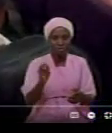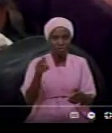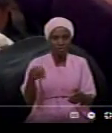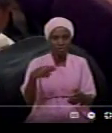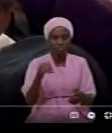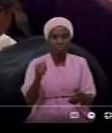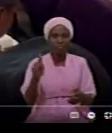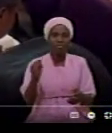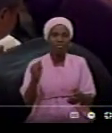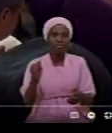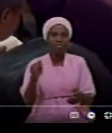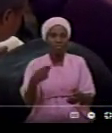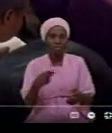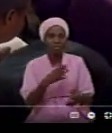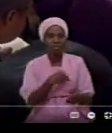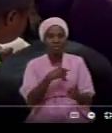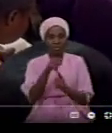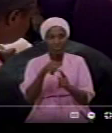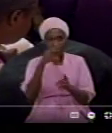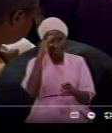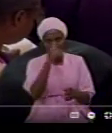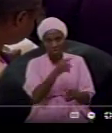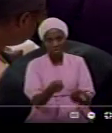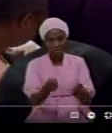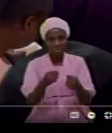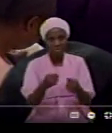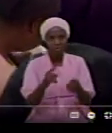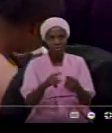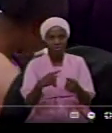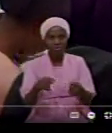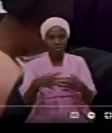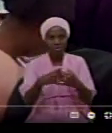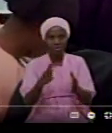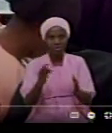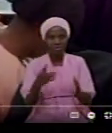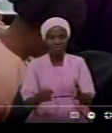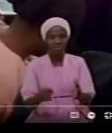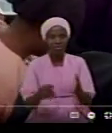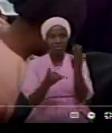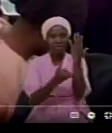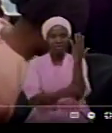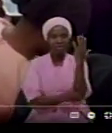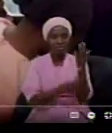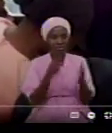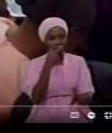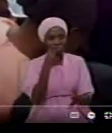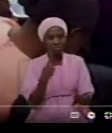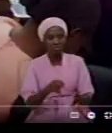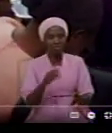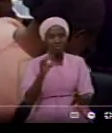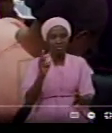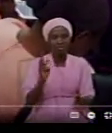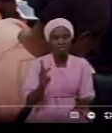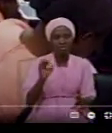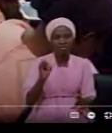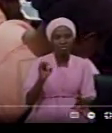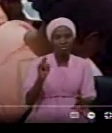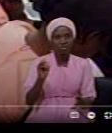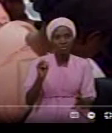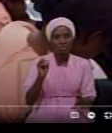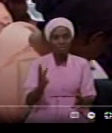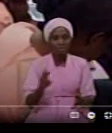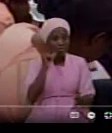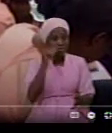he came to the gate of the city, behold, the widow woman was there gathering